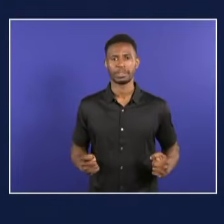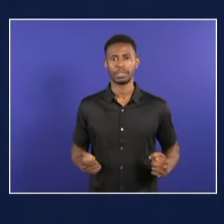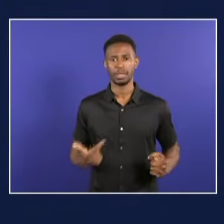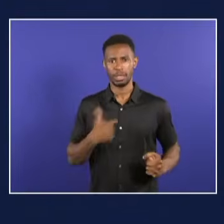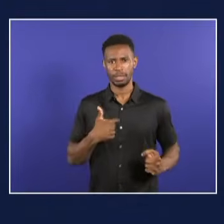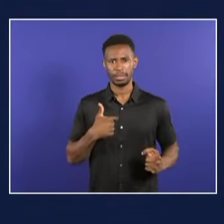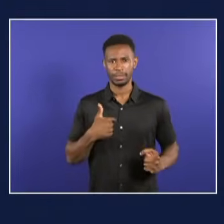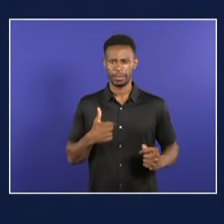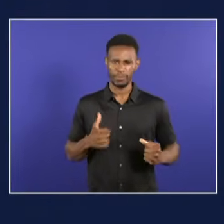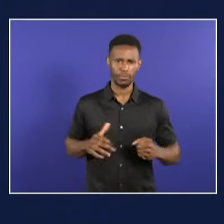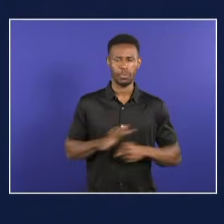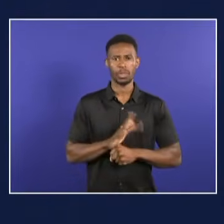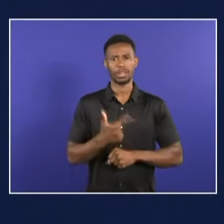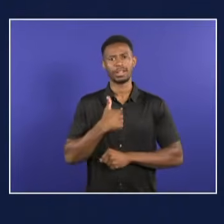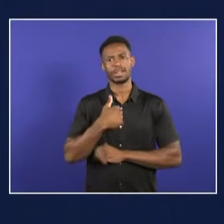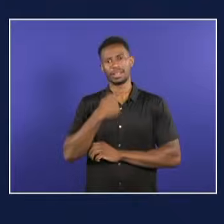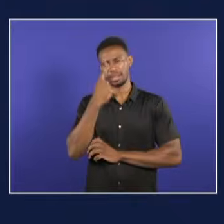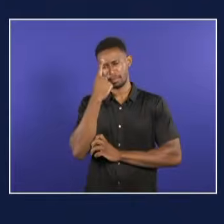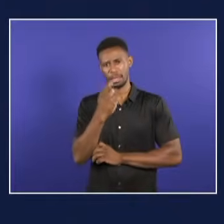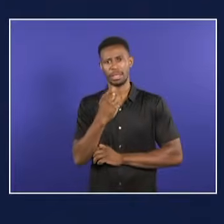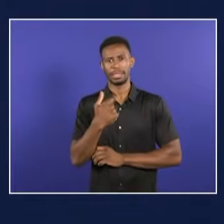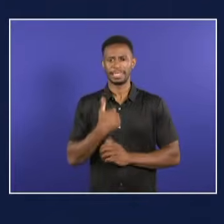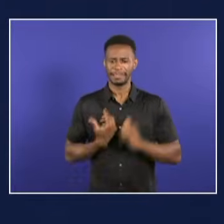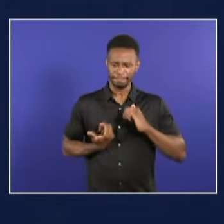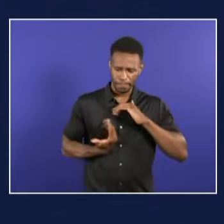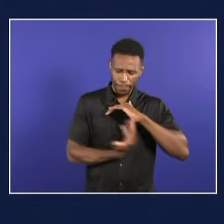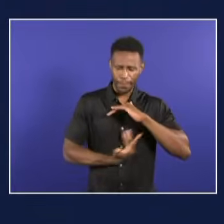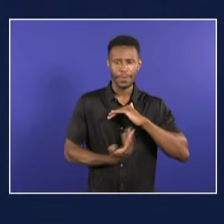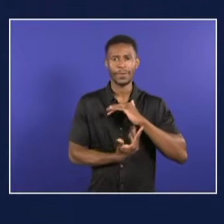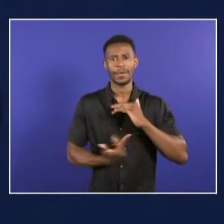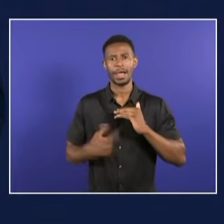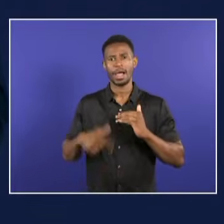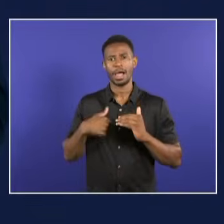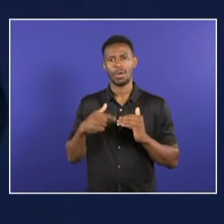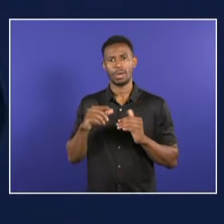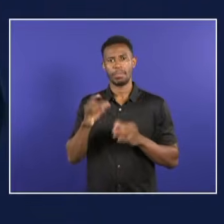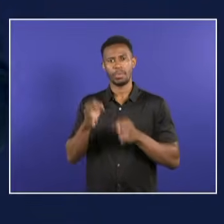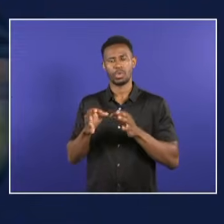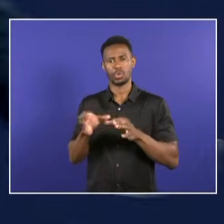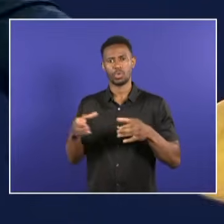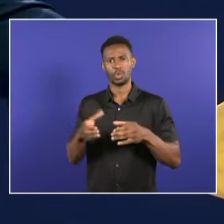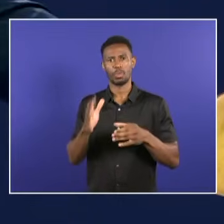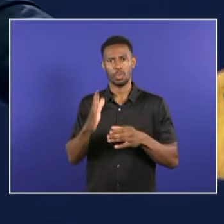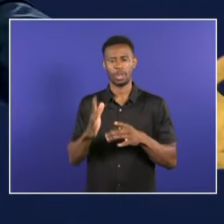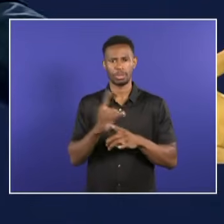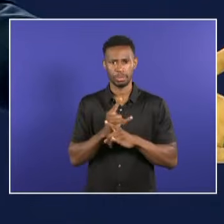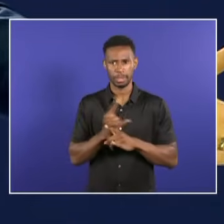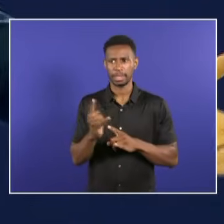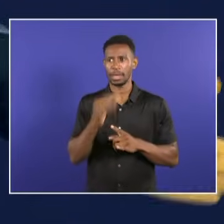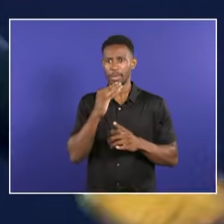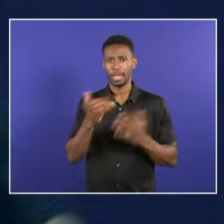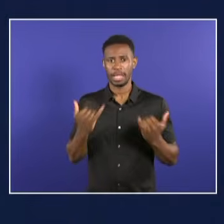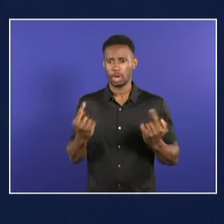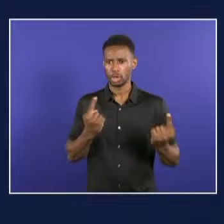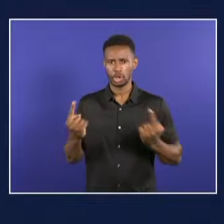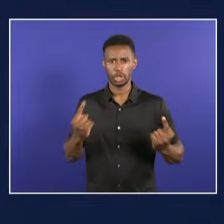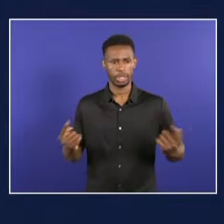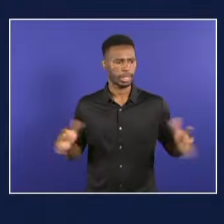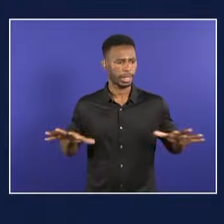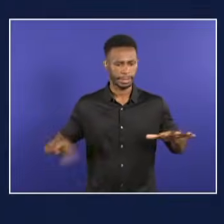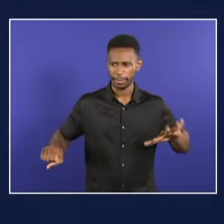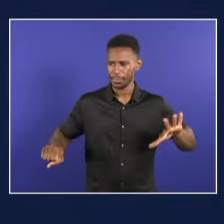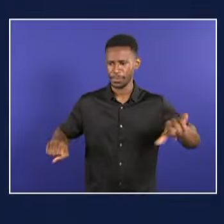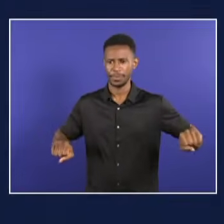accept it with complete belief and passion for our party and for our country. So let us take hands with one another